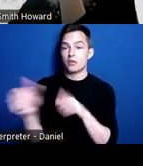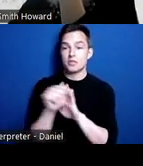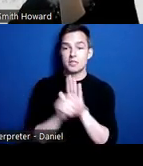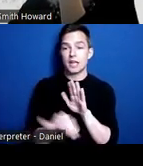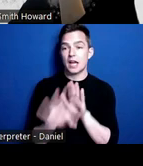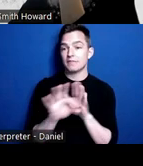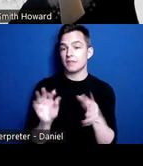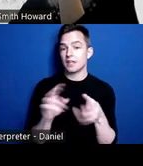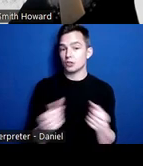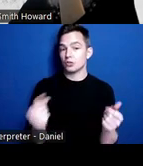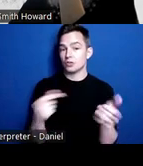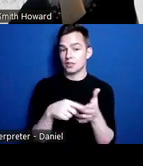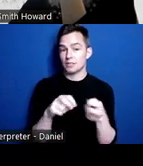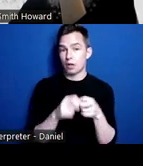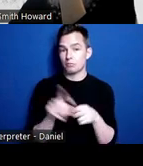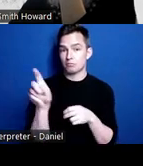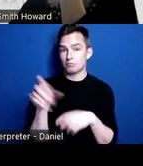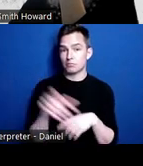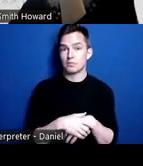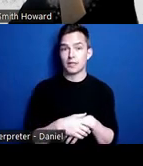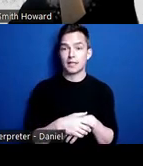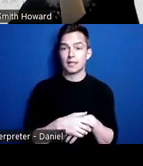this problem? Mm-hmm.